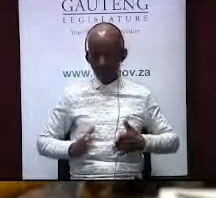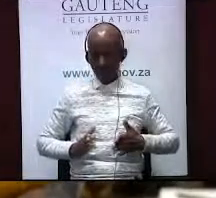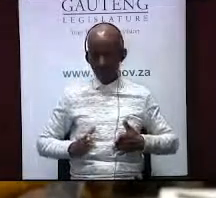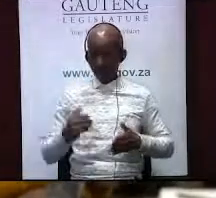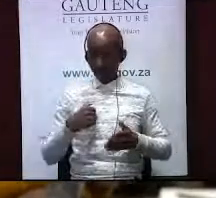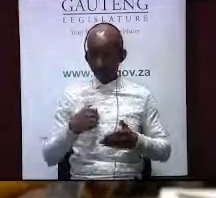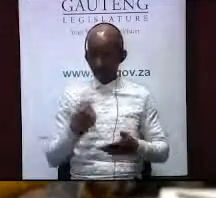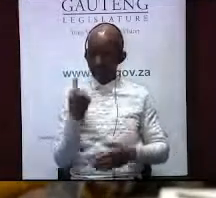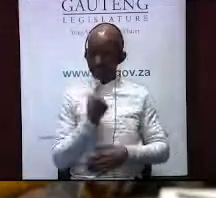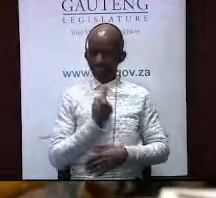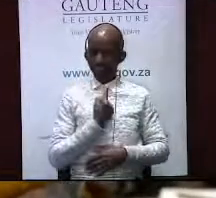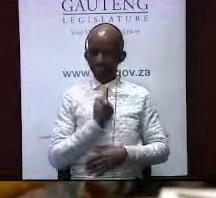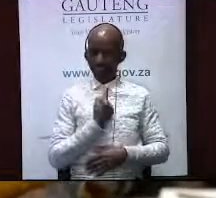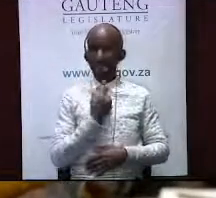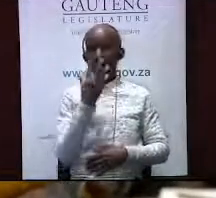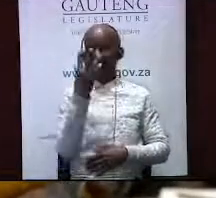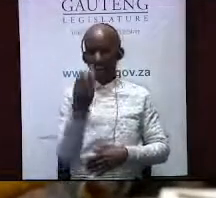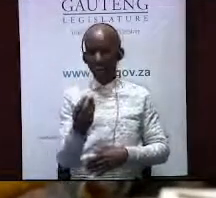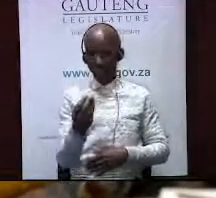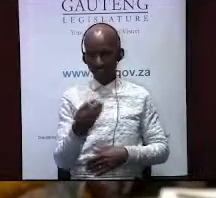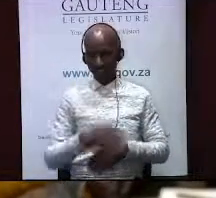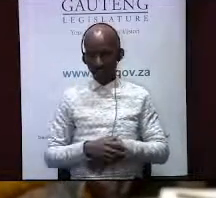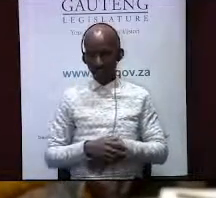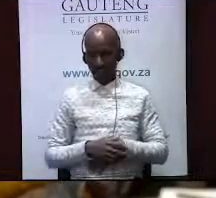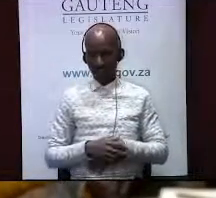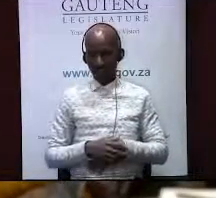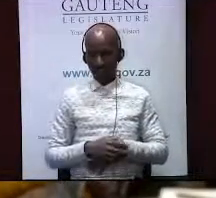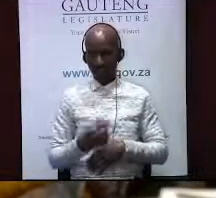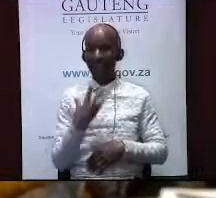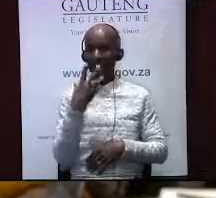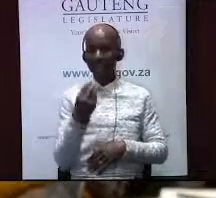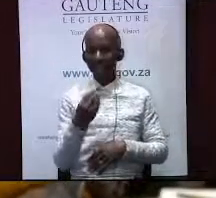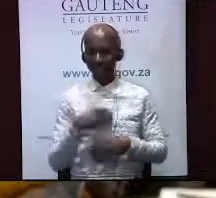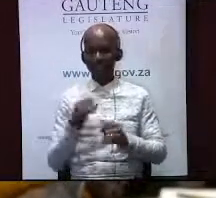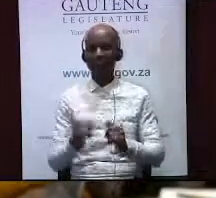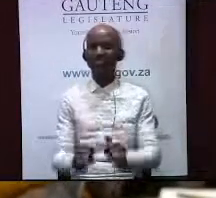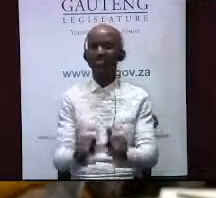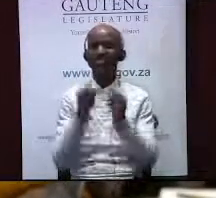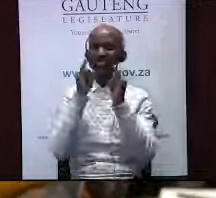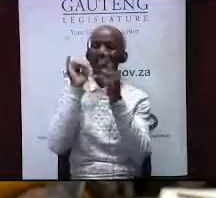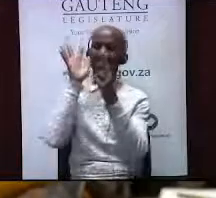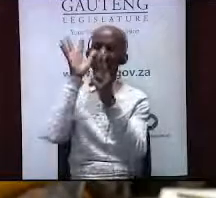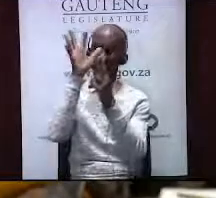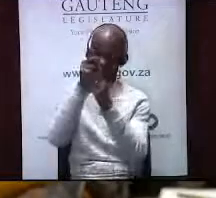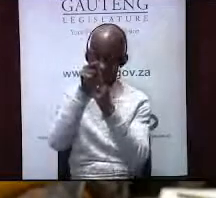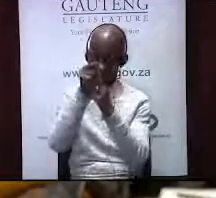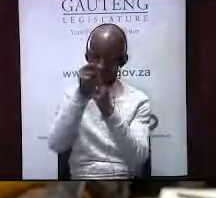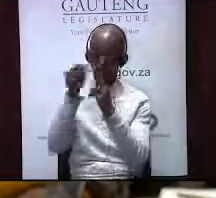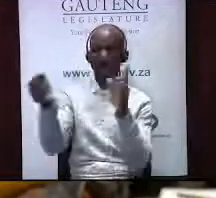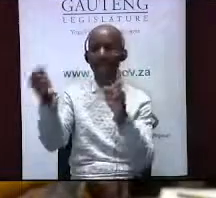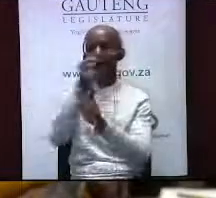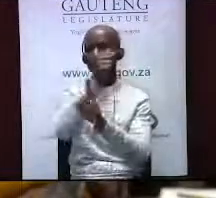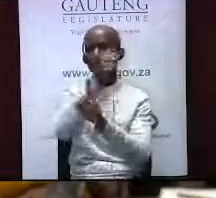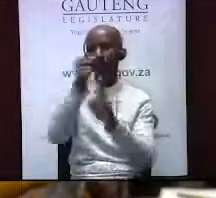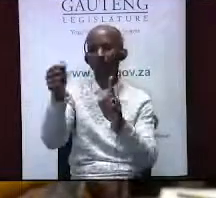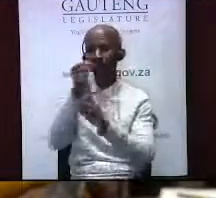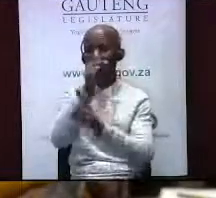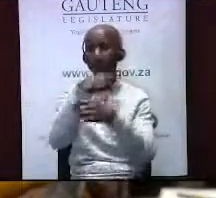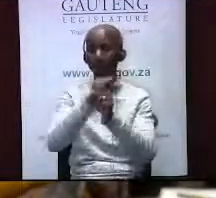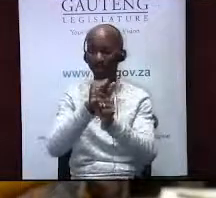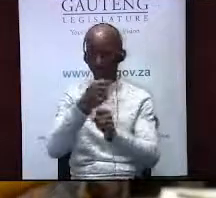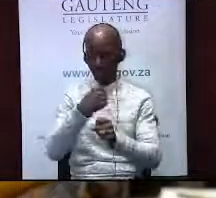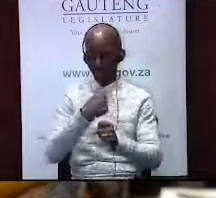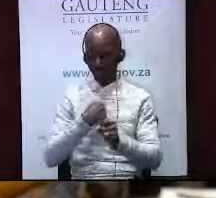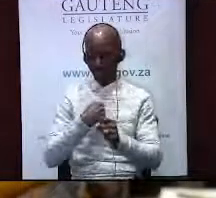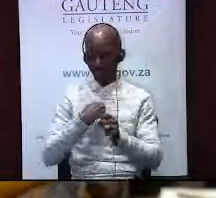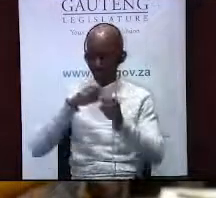I myself had endured serious violent abuse that caused me